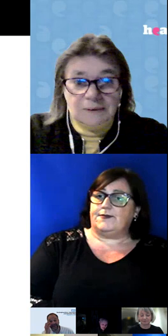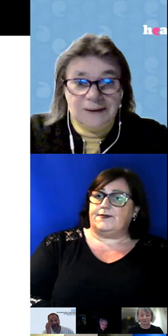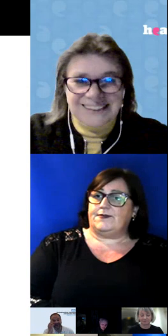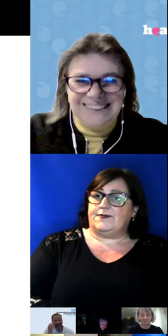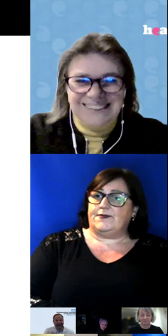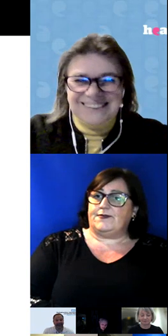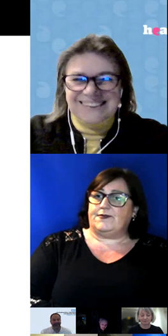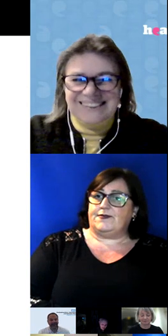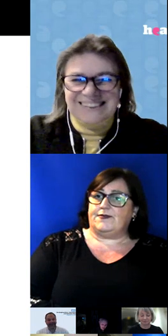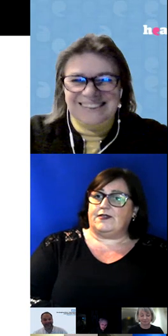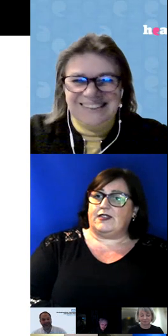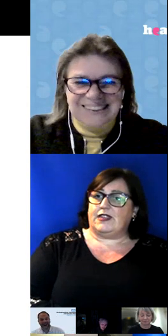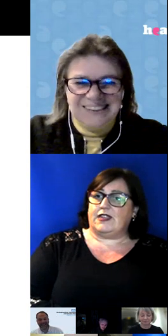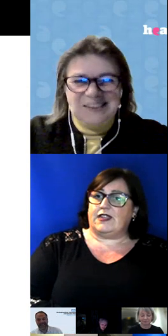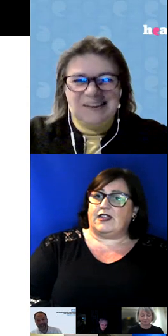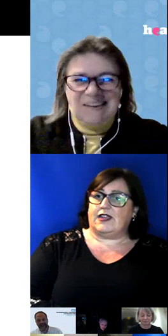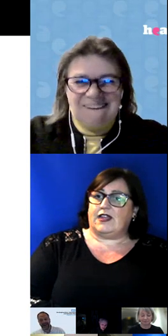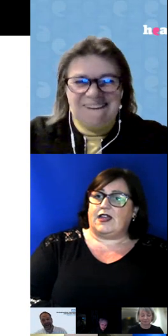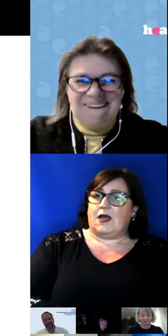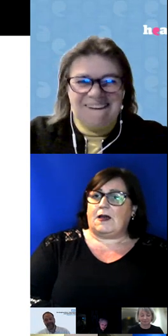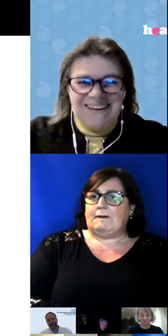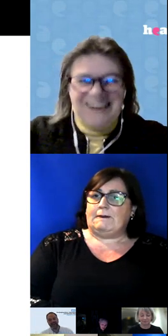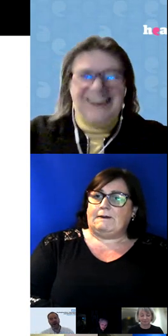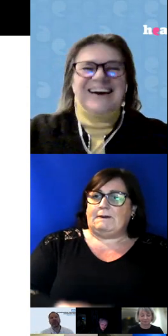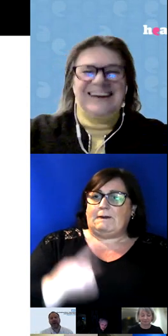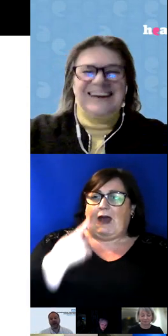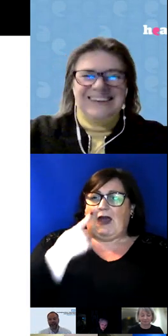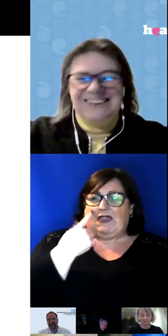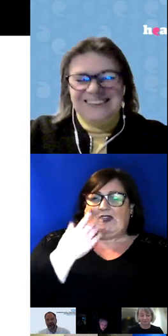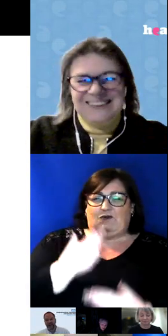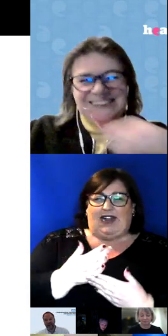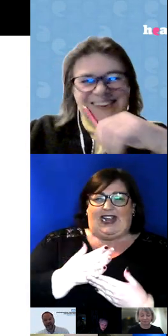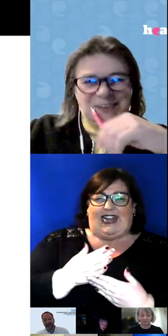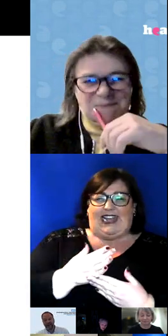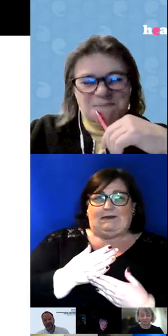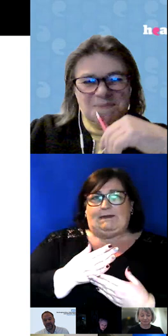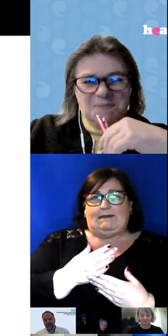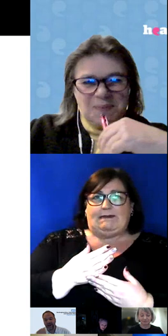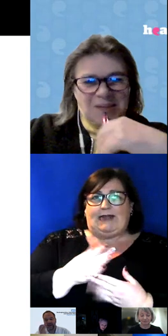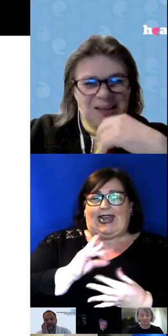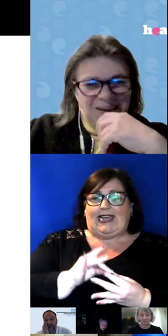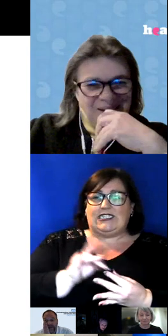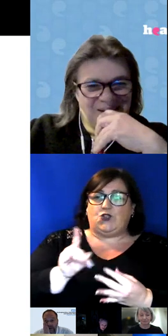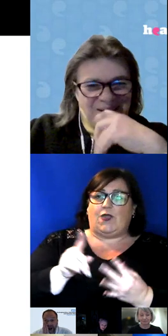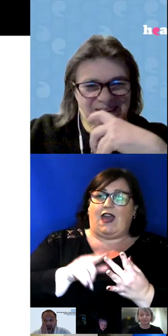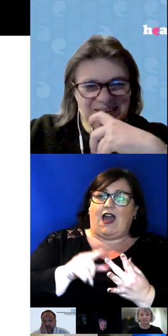Well, I think it's more for the ICP strategy as a whole, but as Jess knows, so